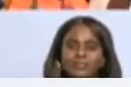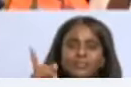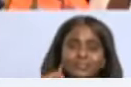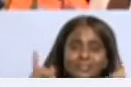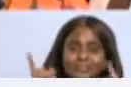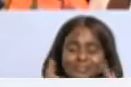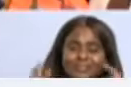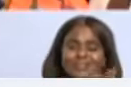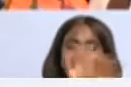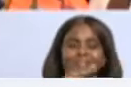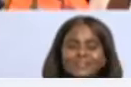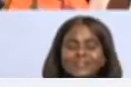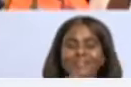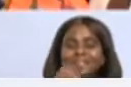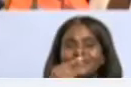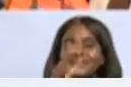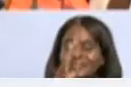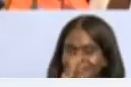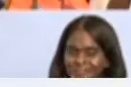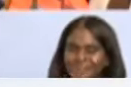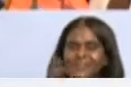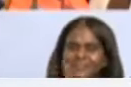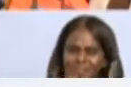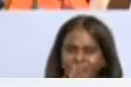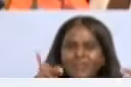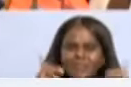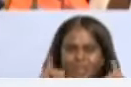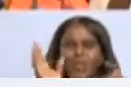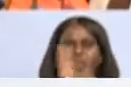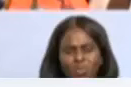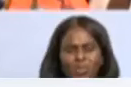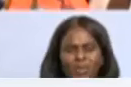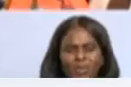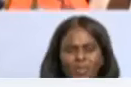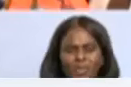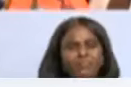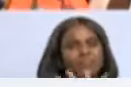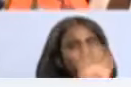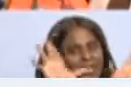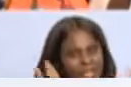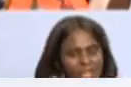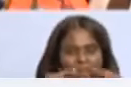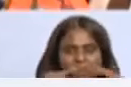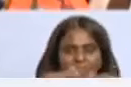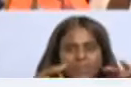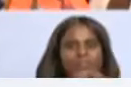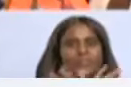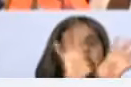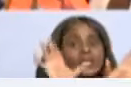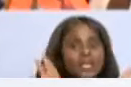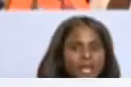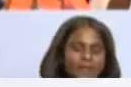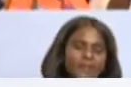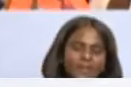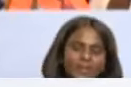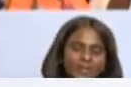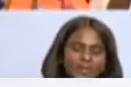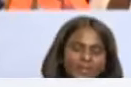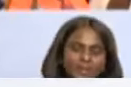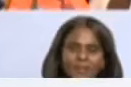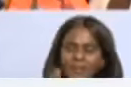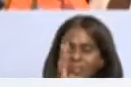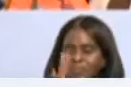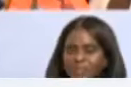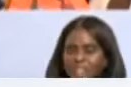I'm saying, madam, I think people have heard. Message is clear. Message is clear. Madam